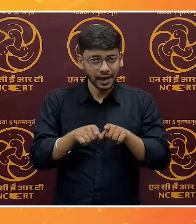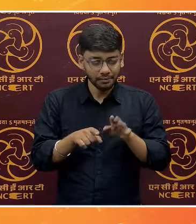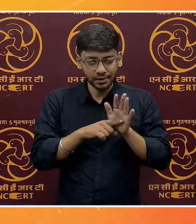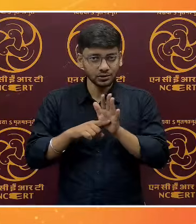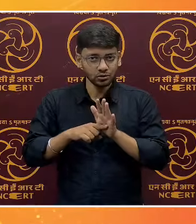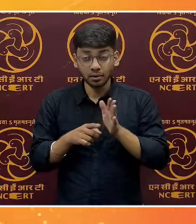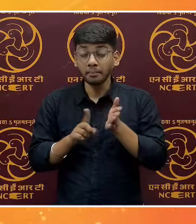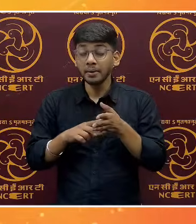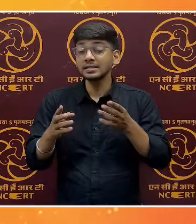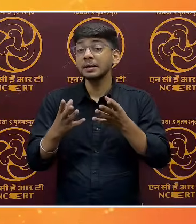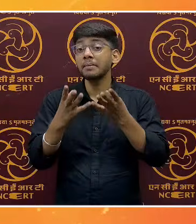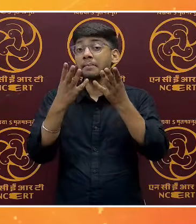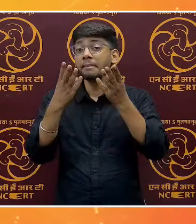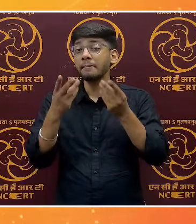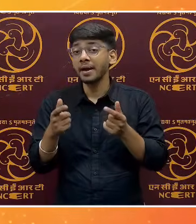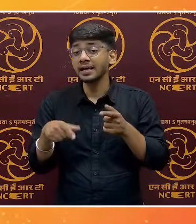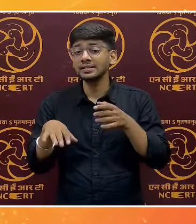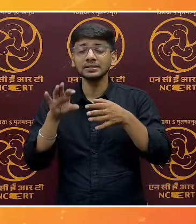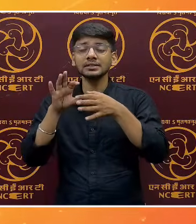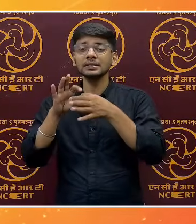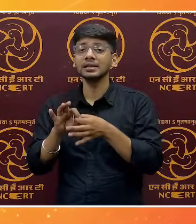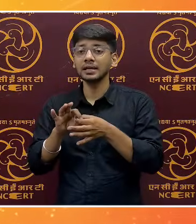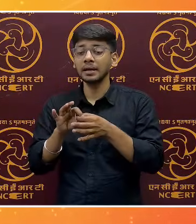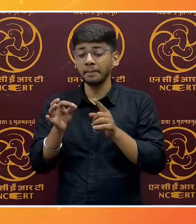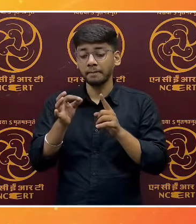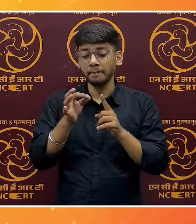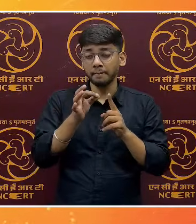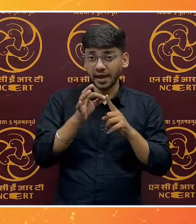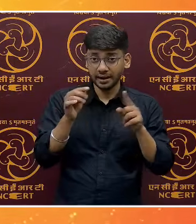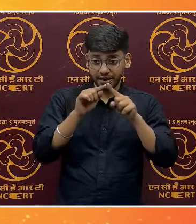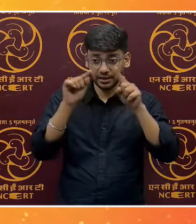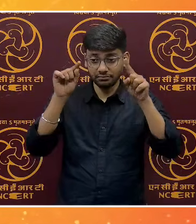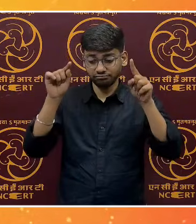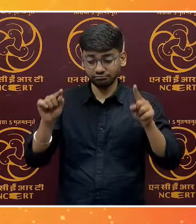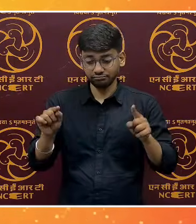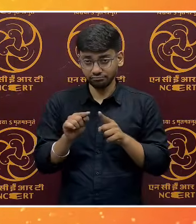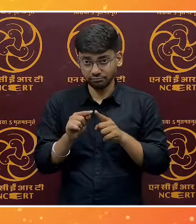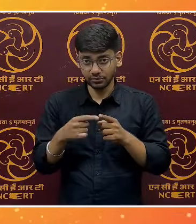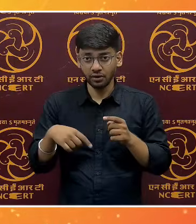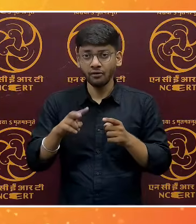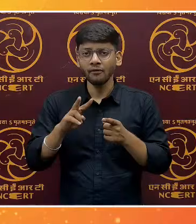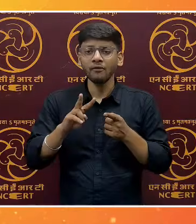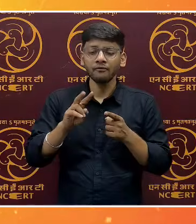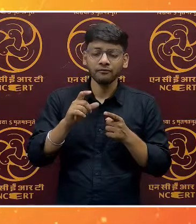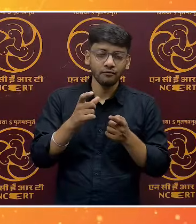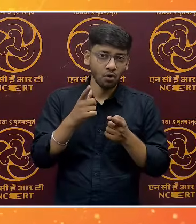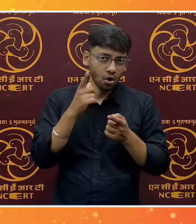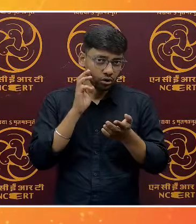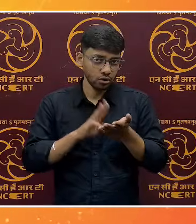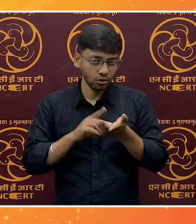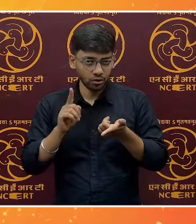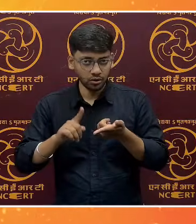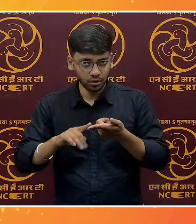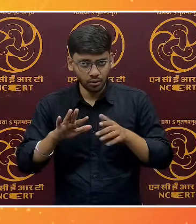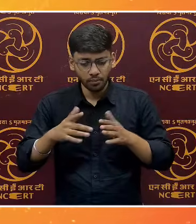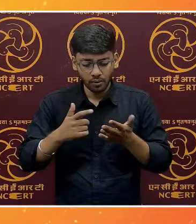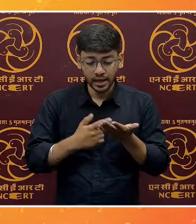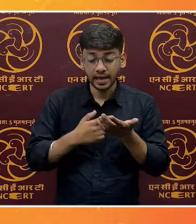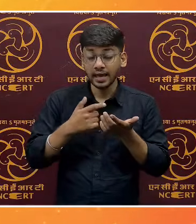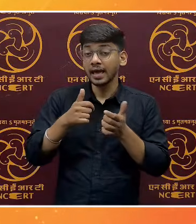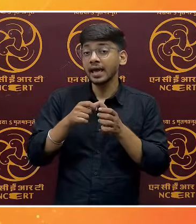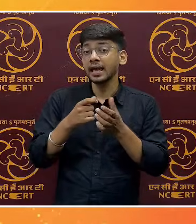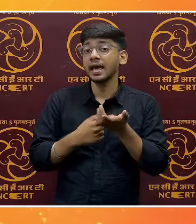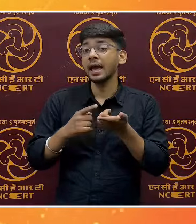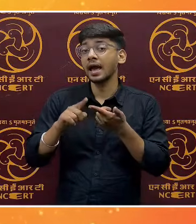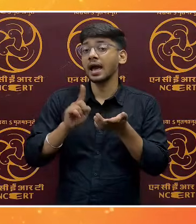in maths related to perimeter only, be it area, be it volume, be it perimeter. So can you